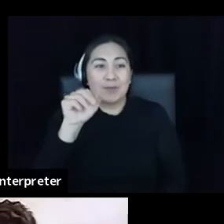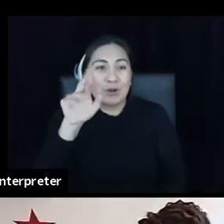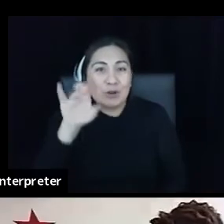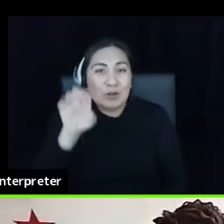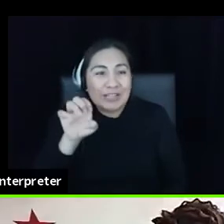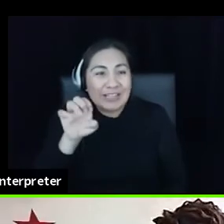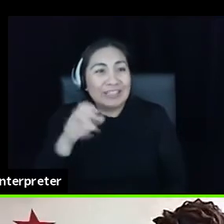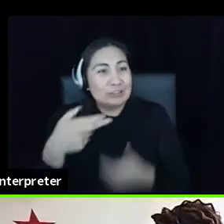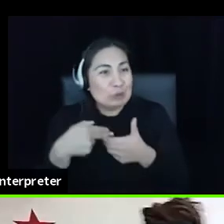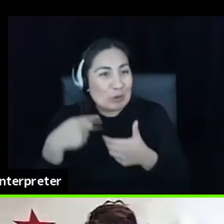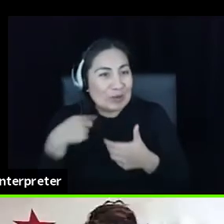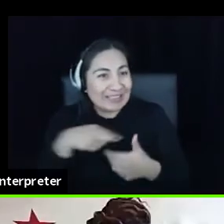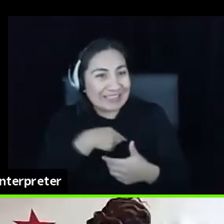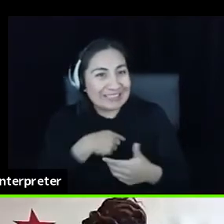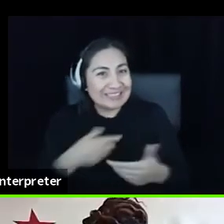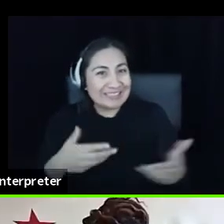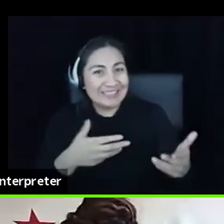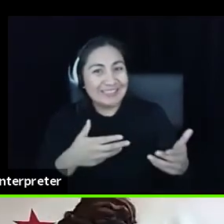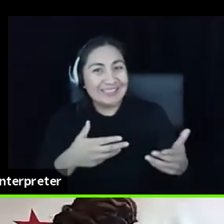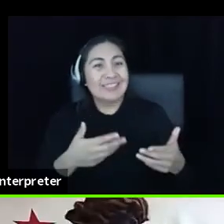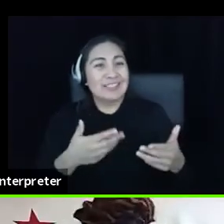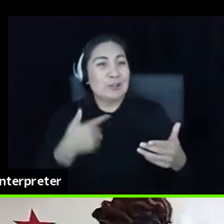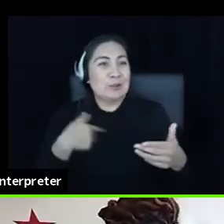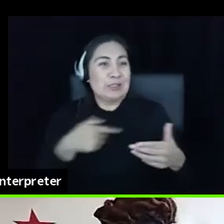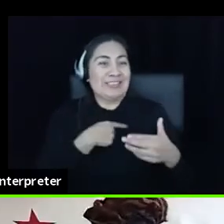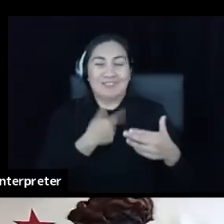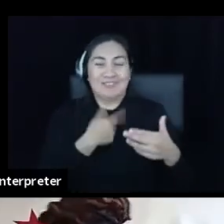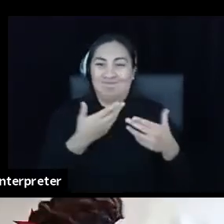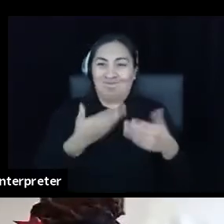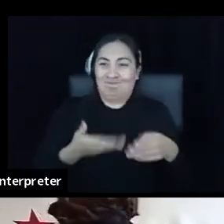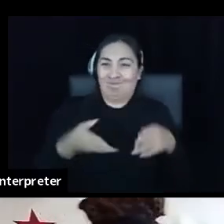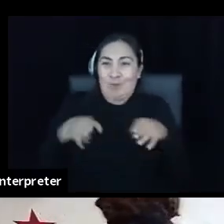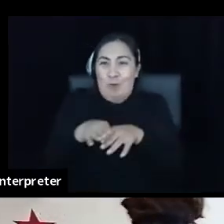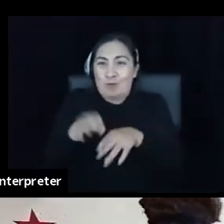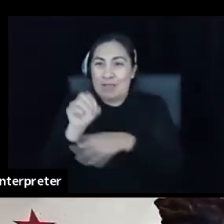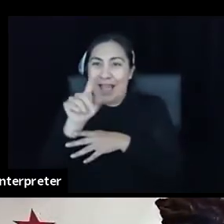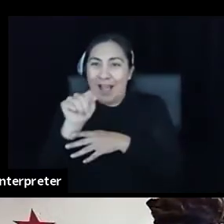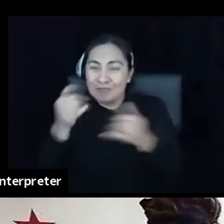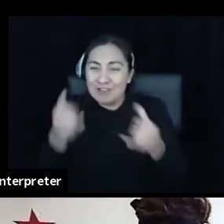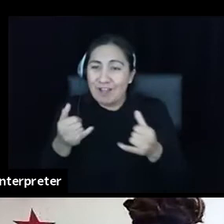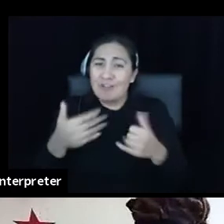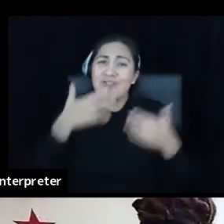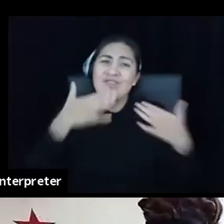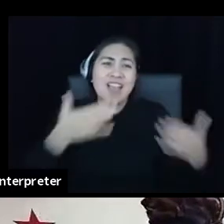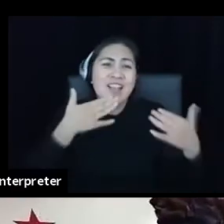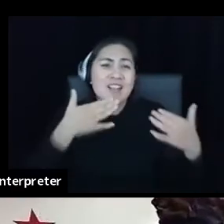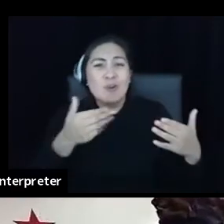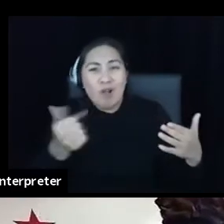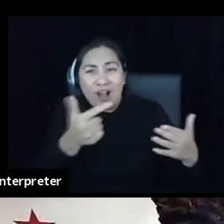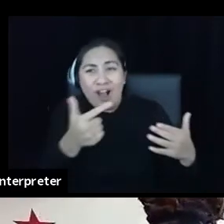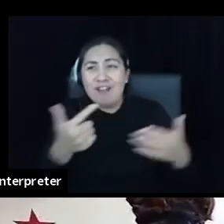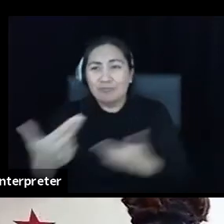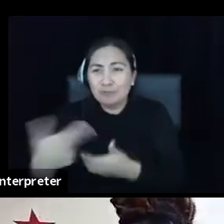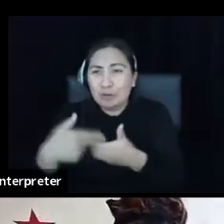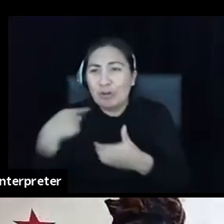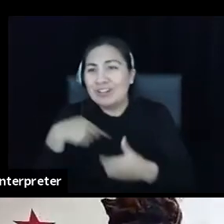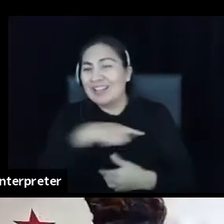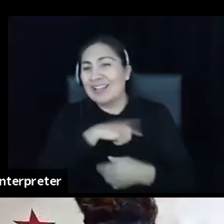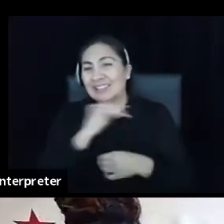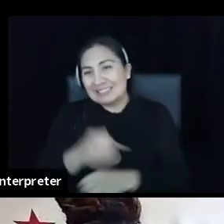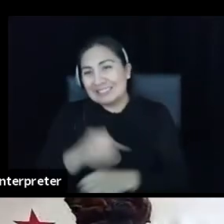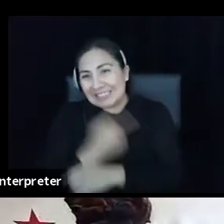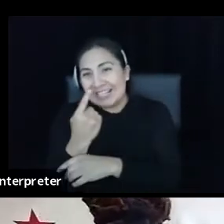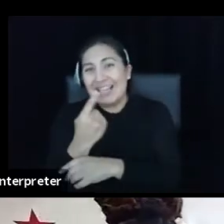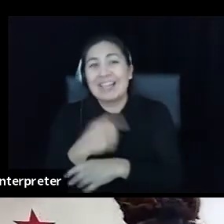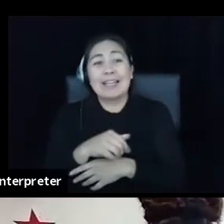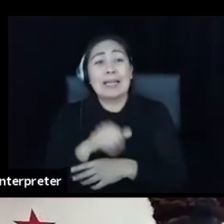us. Boom. Close us out. Thank you all so, so very much for being with us today.